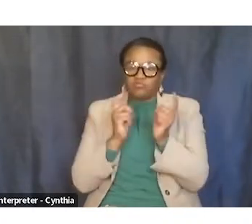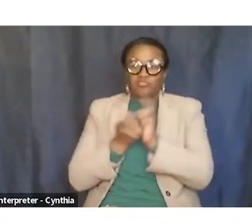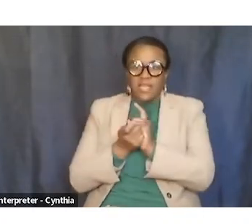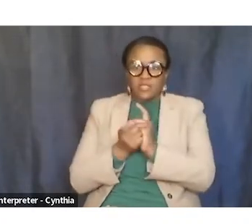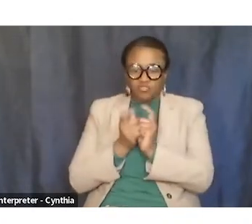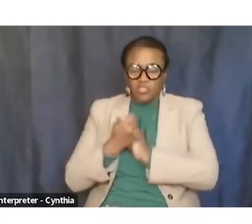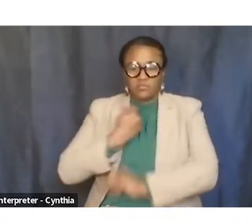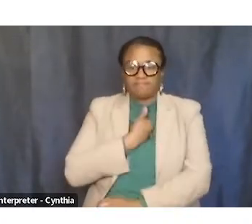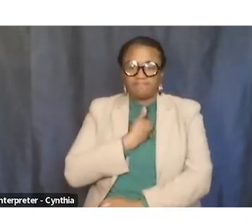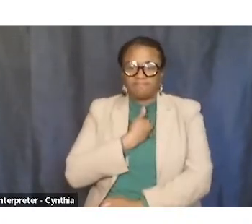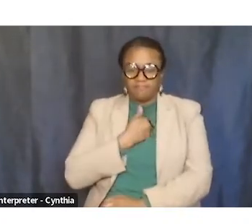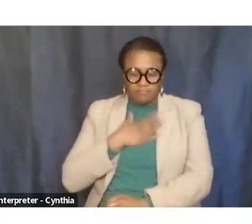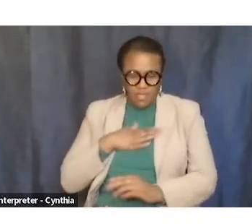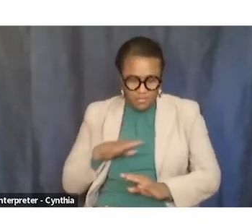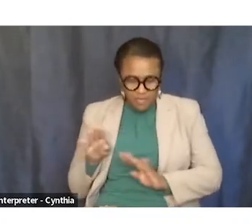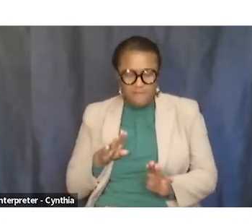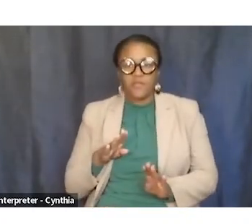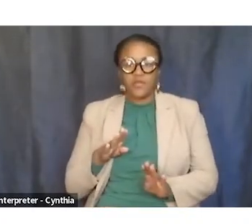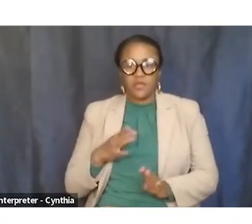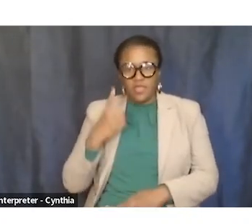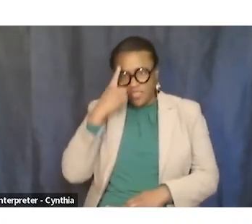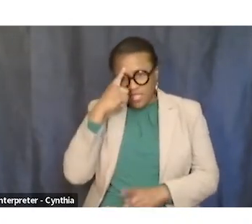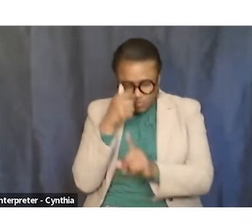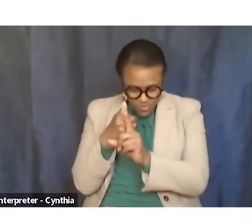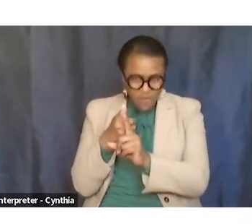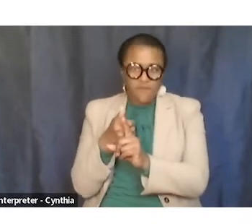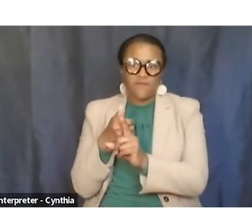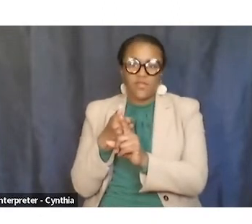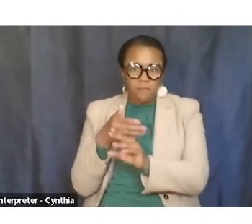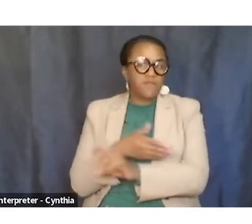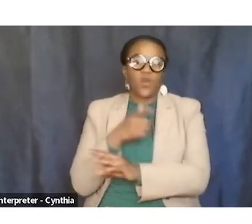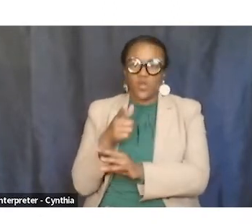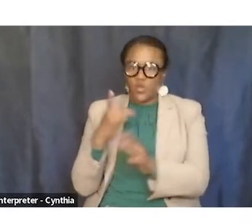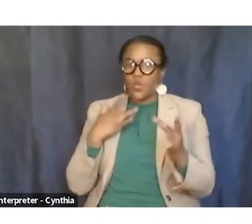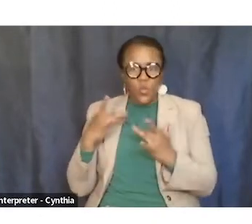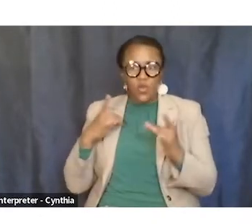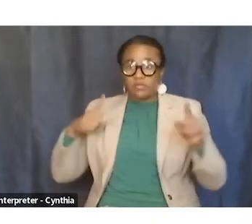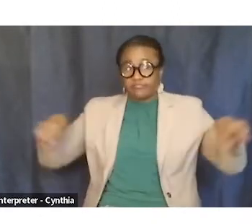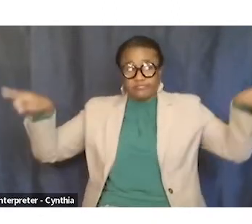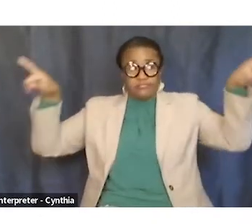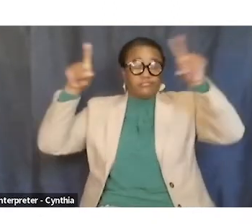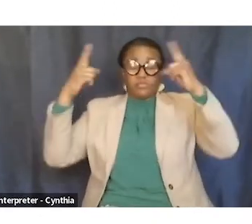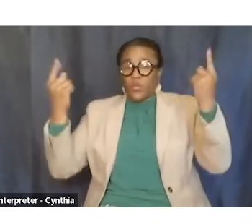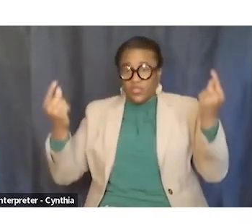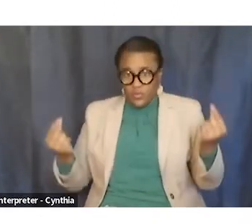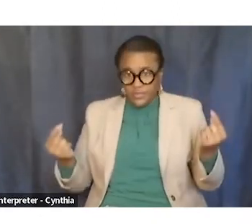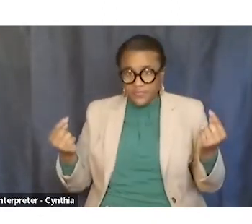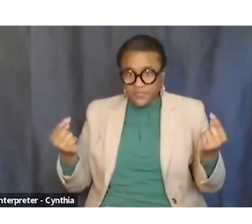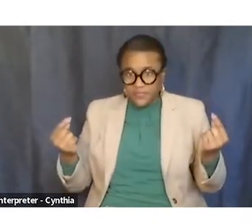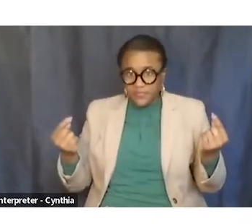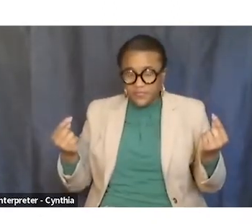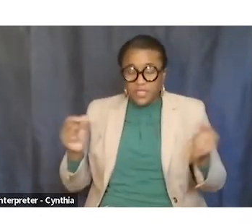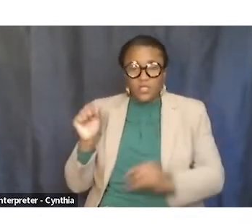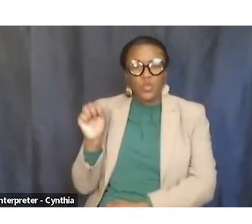own behavior, to think about yourself before you worry about what other people are doing. And I think what